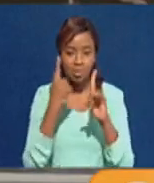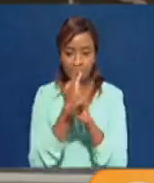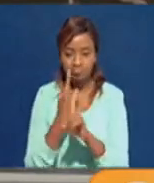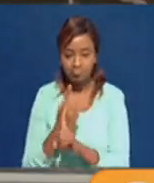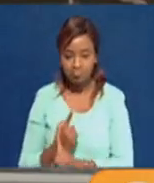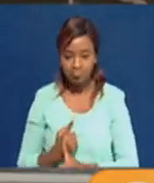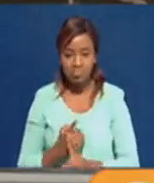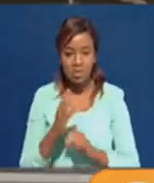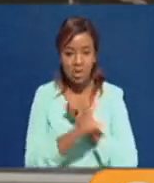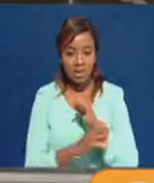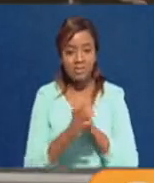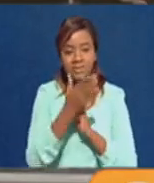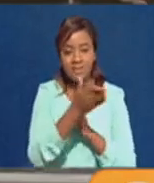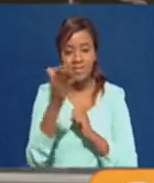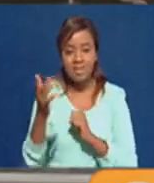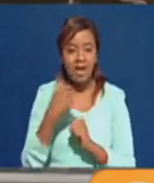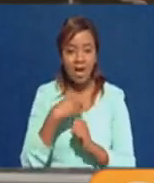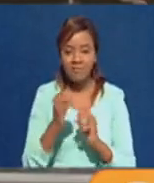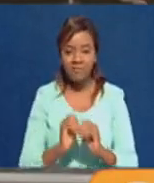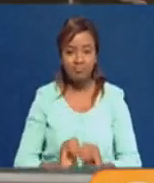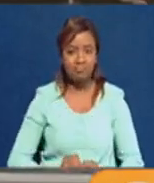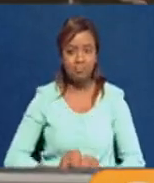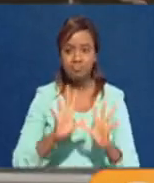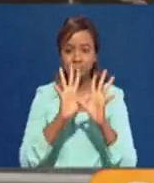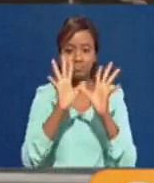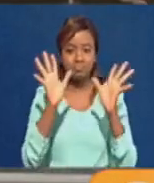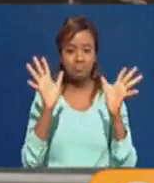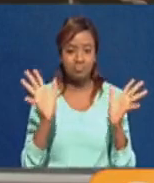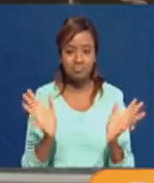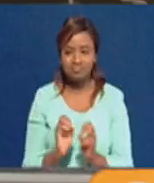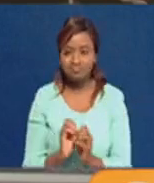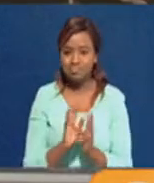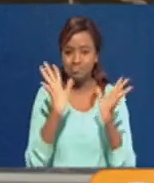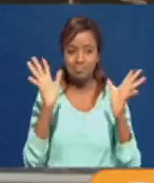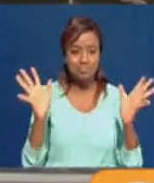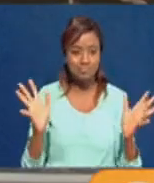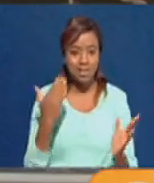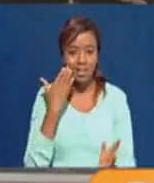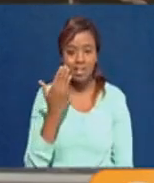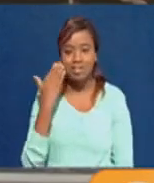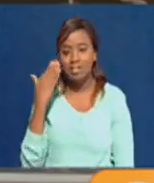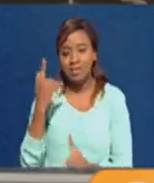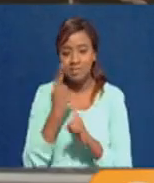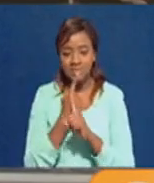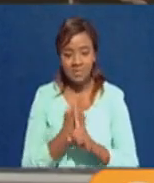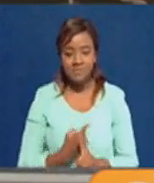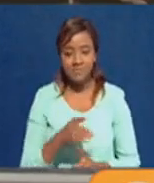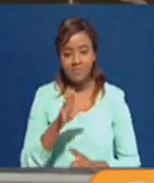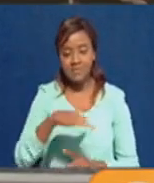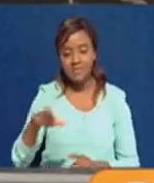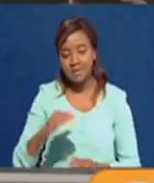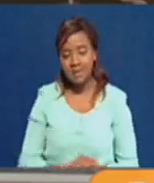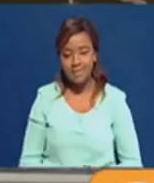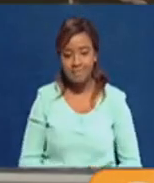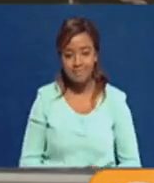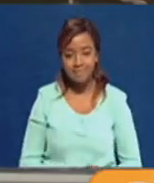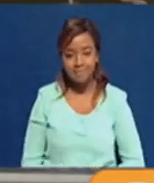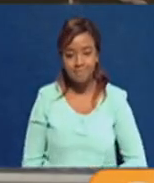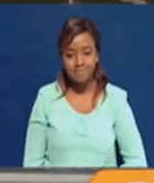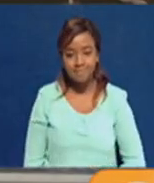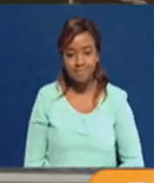new year were marked with displays of fireworks across landmarks in the respective countries' capital cities.